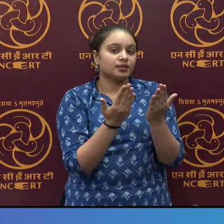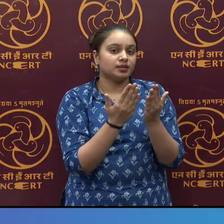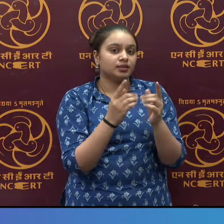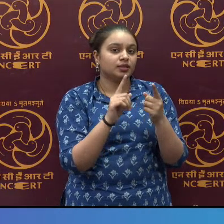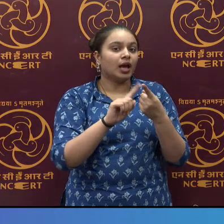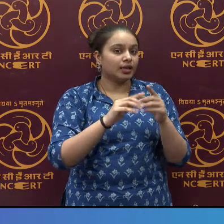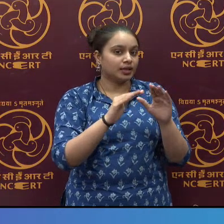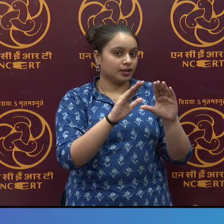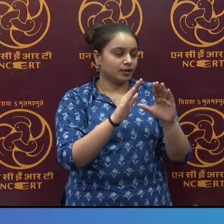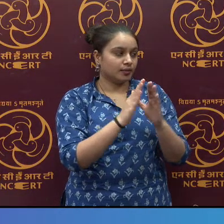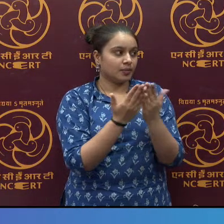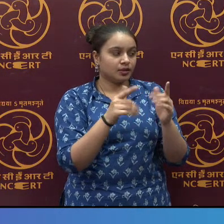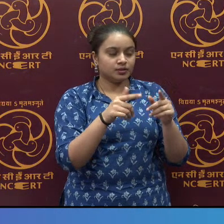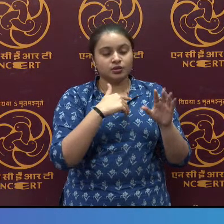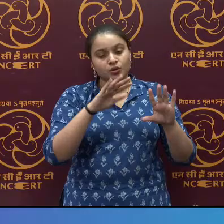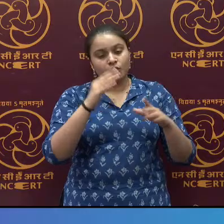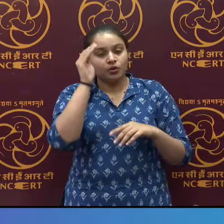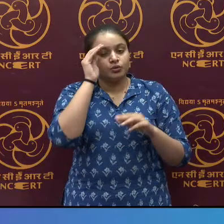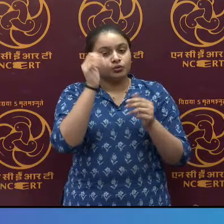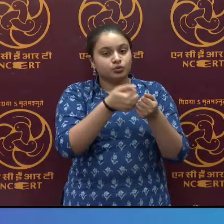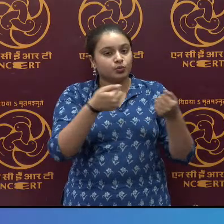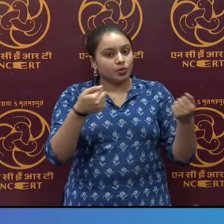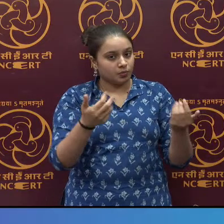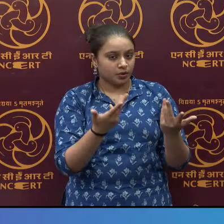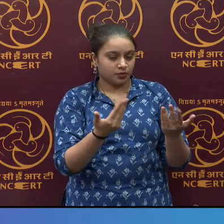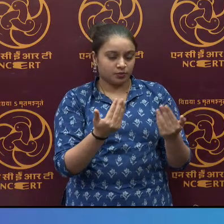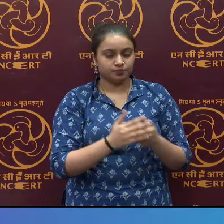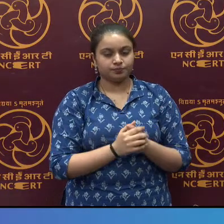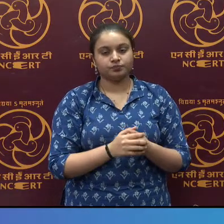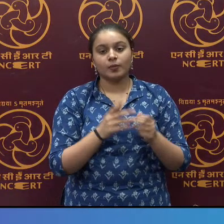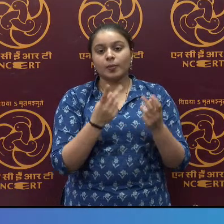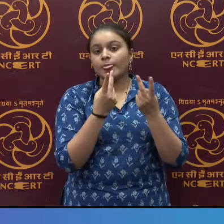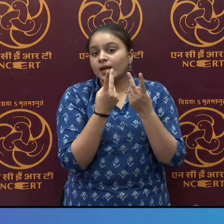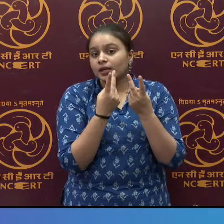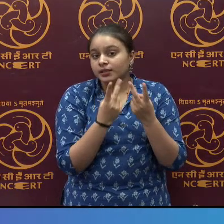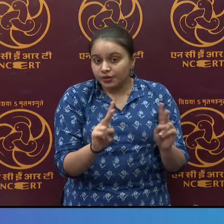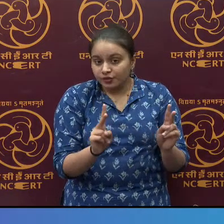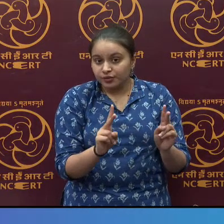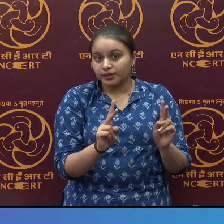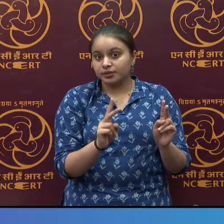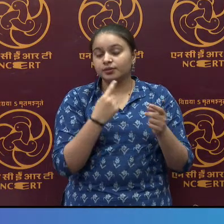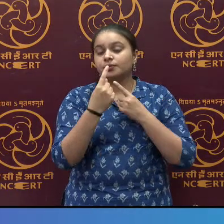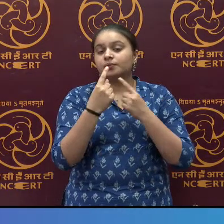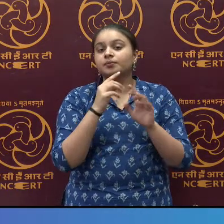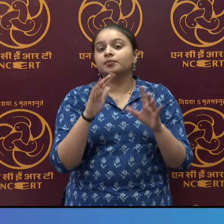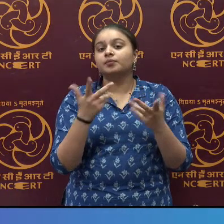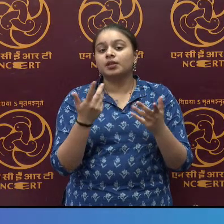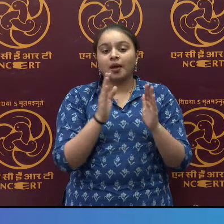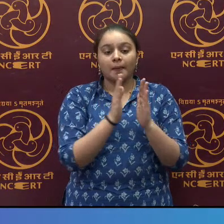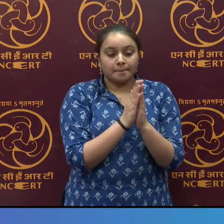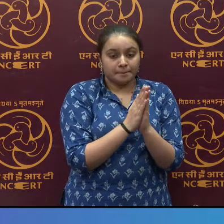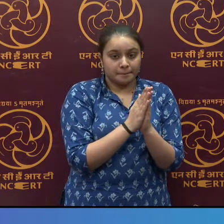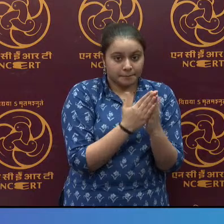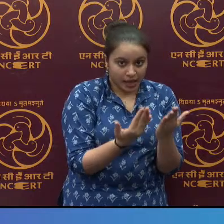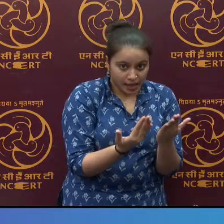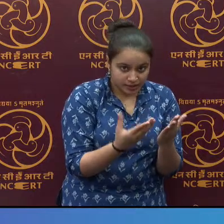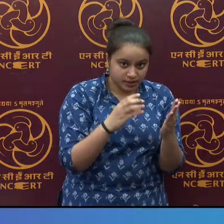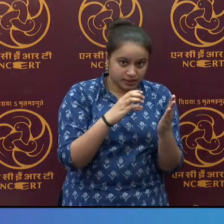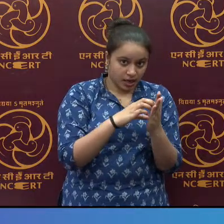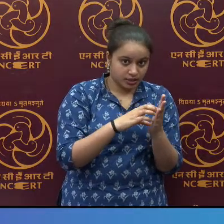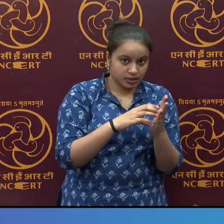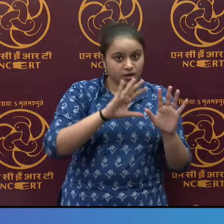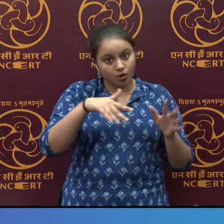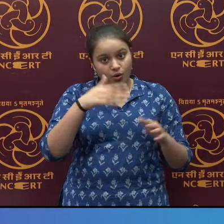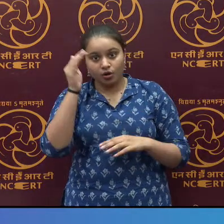Or it could be a newspaper article. So the difference between, we have talked also, magazine article and